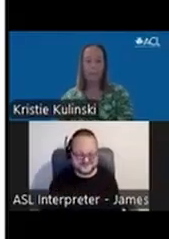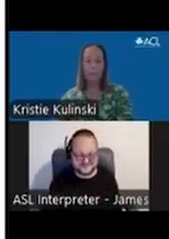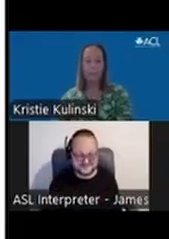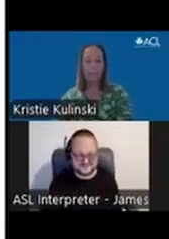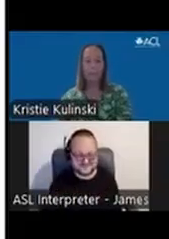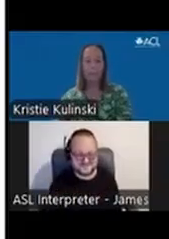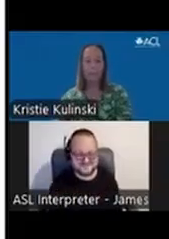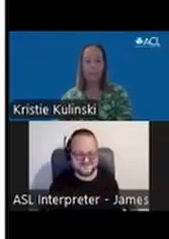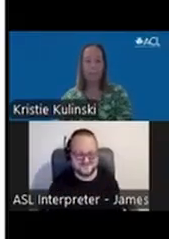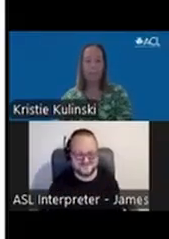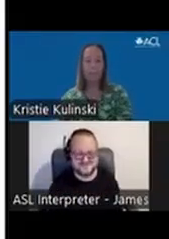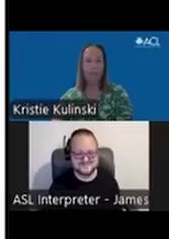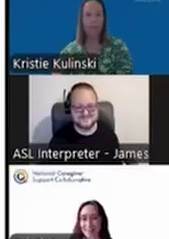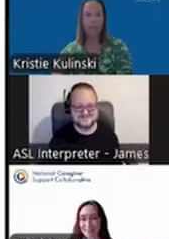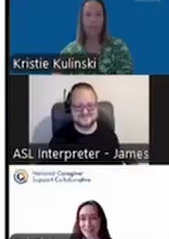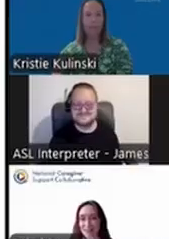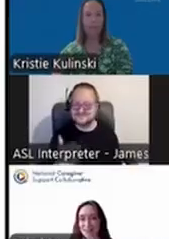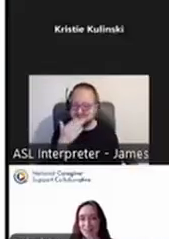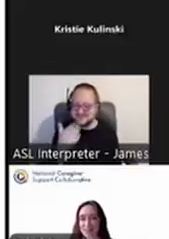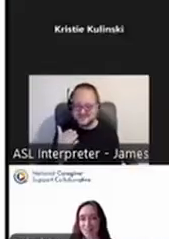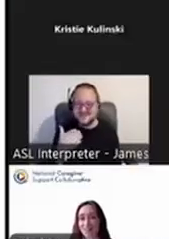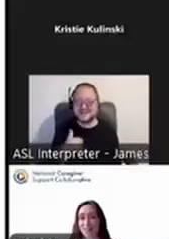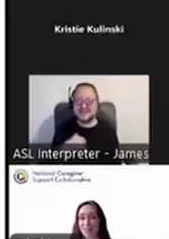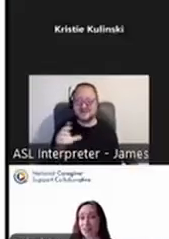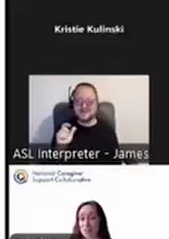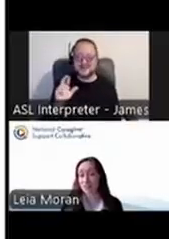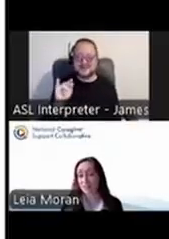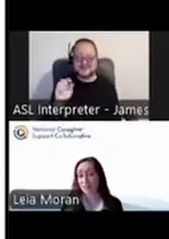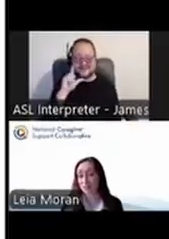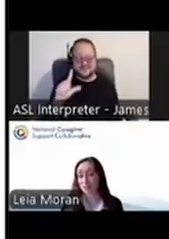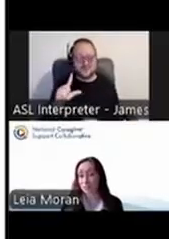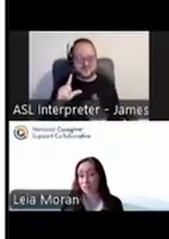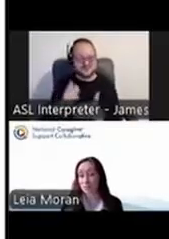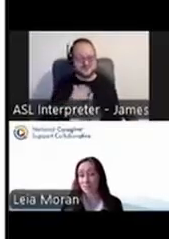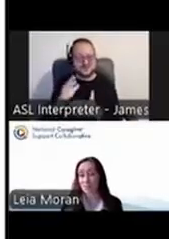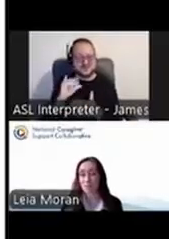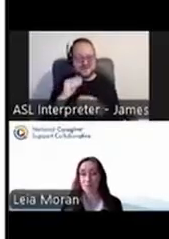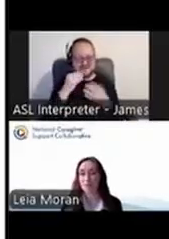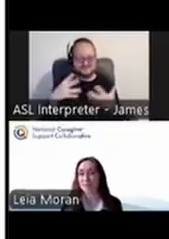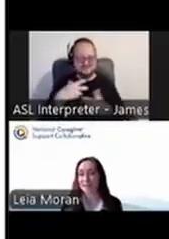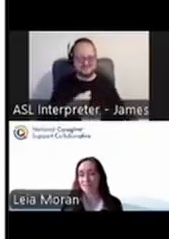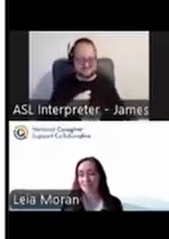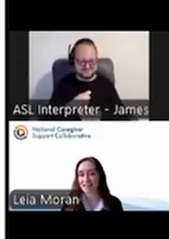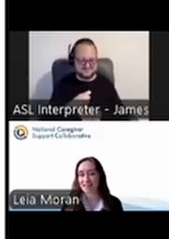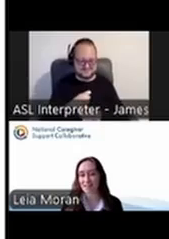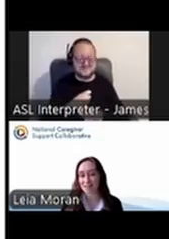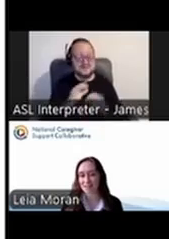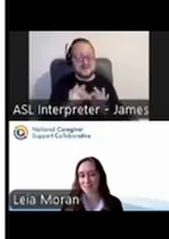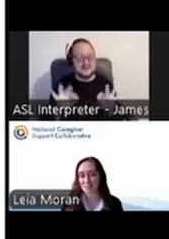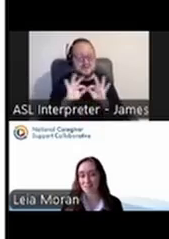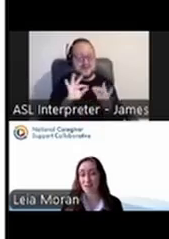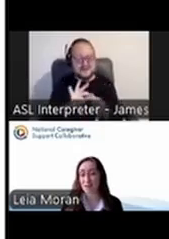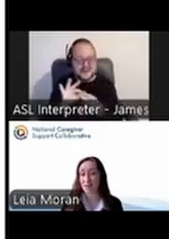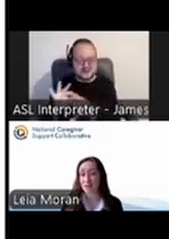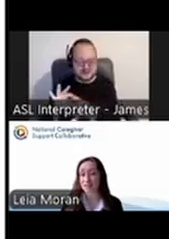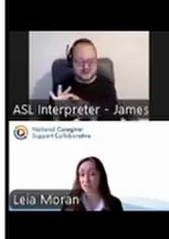Thank you so much, Christy, for getting us started by sharing that very comprehensive overview of the important connection and alignment between